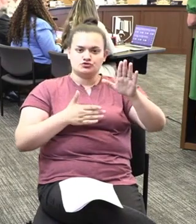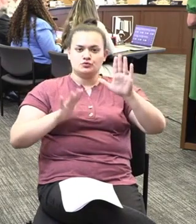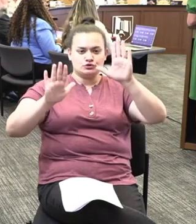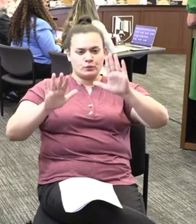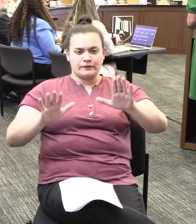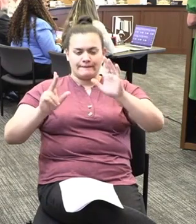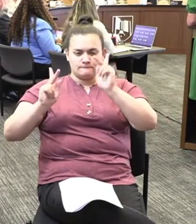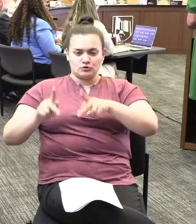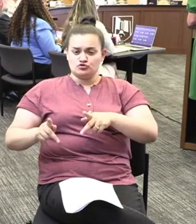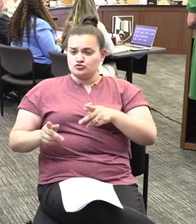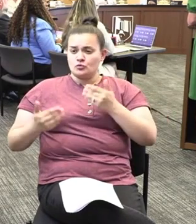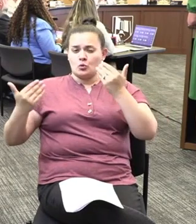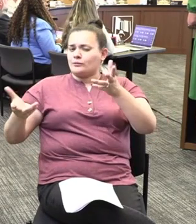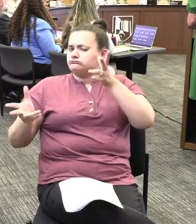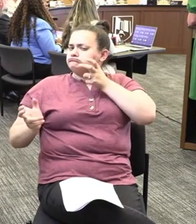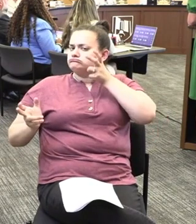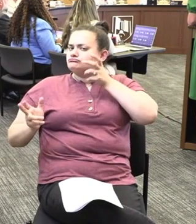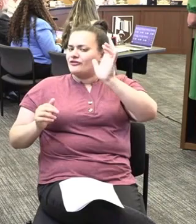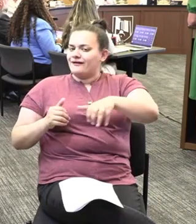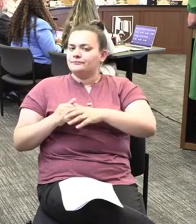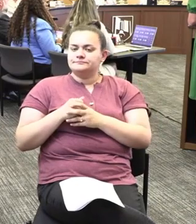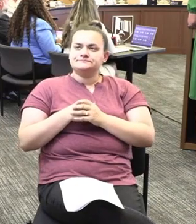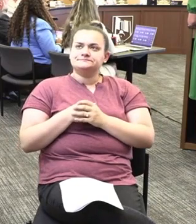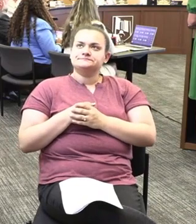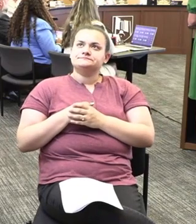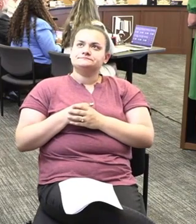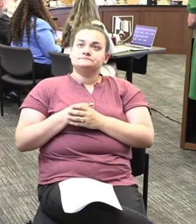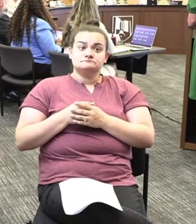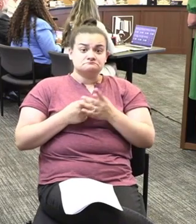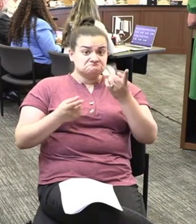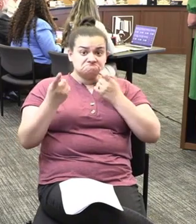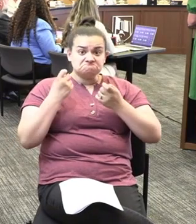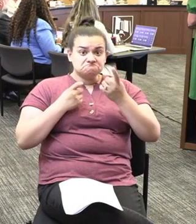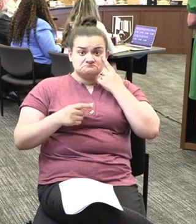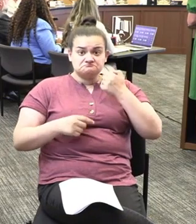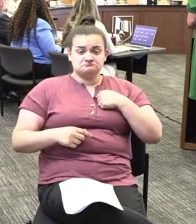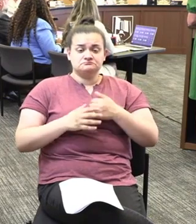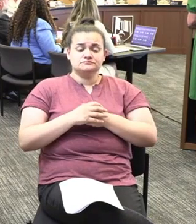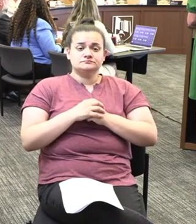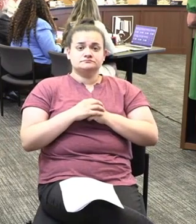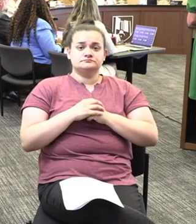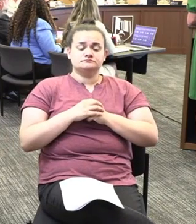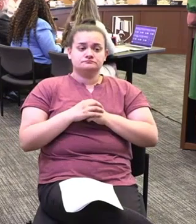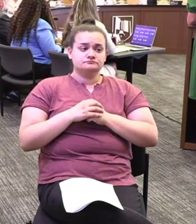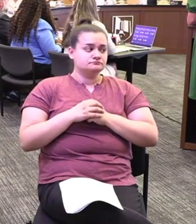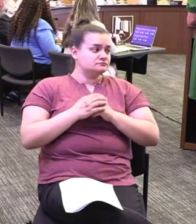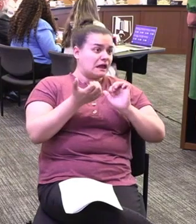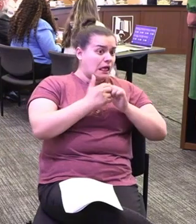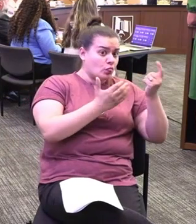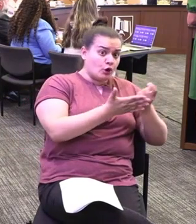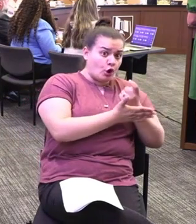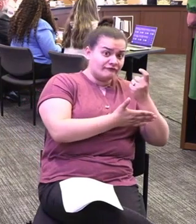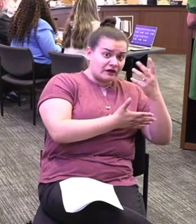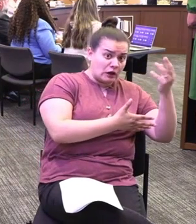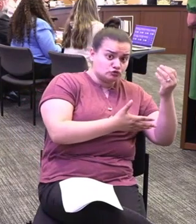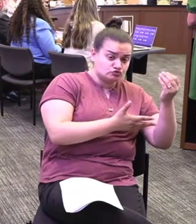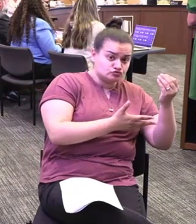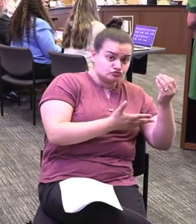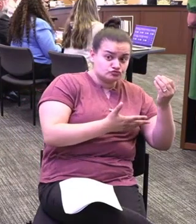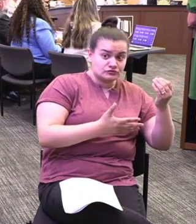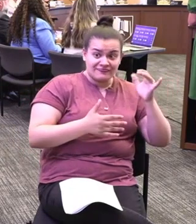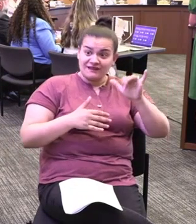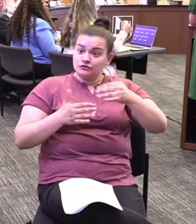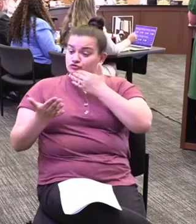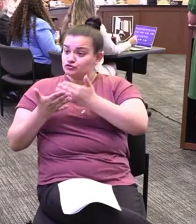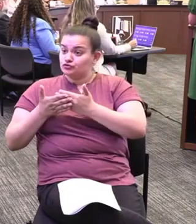So please give that a listen as well. Any questions for me? Golf outing coming. Golf outing is